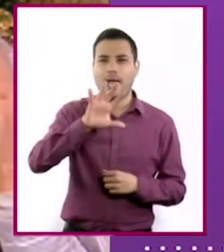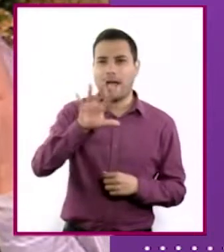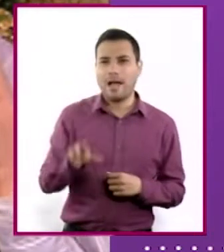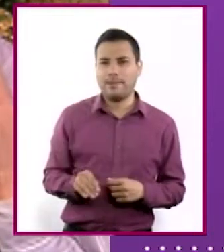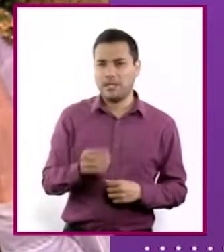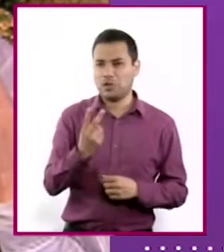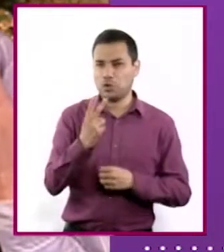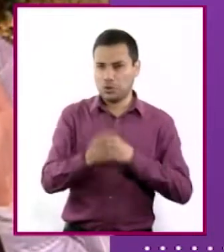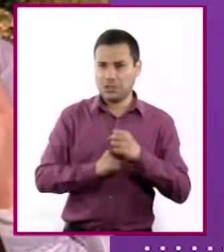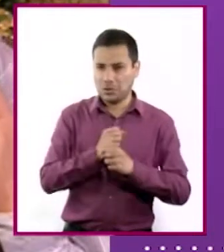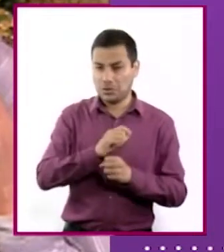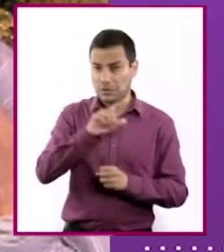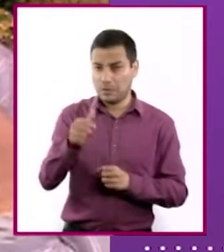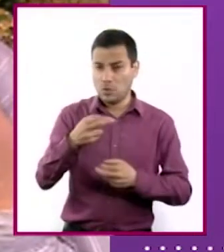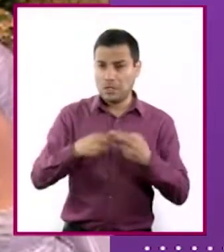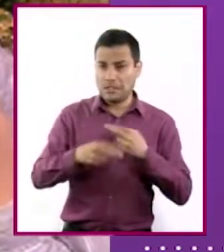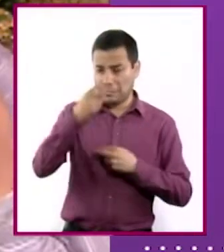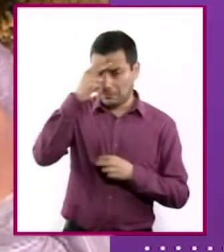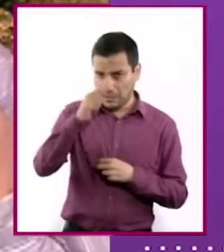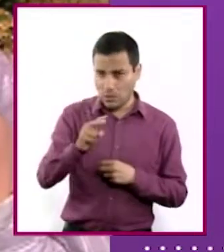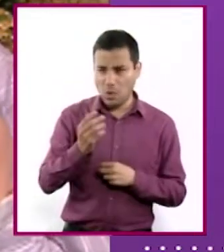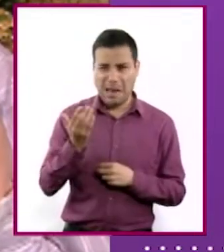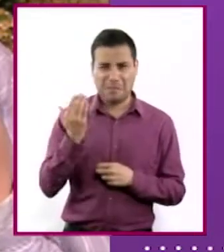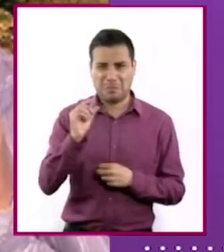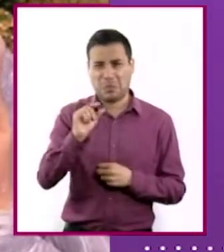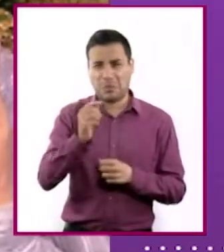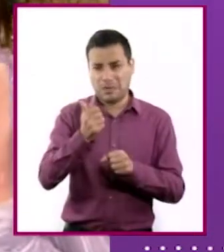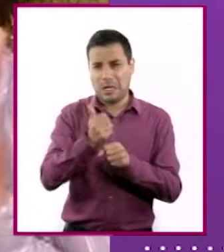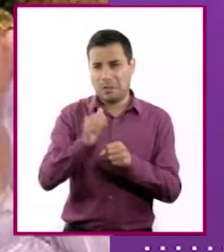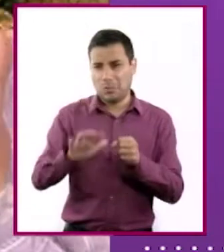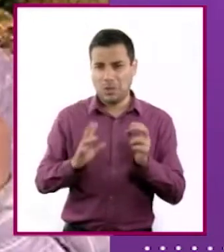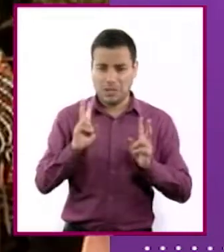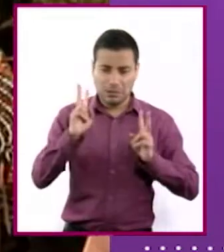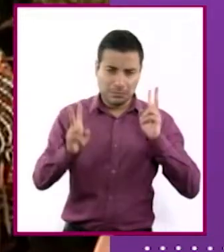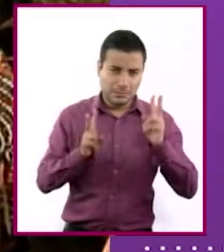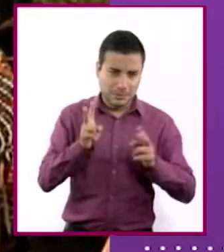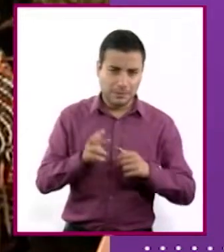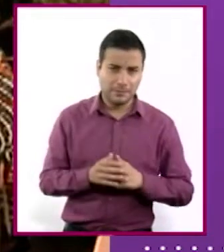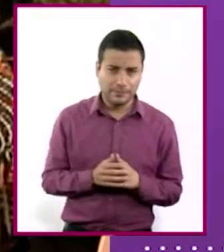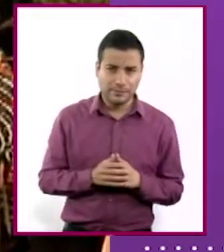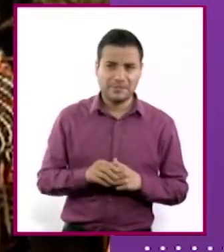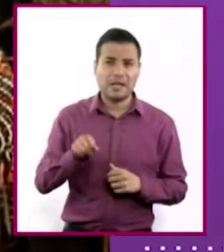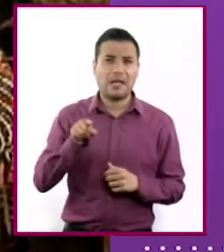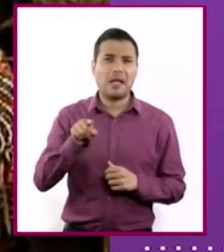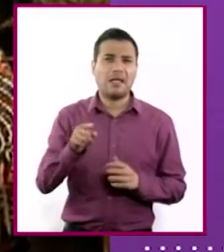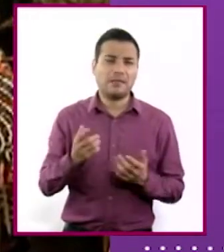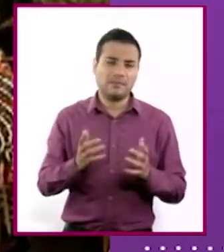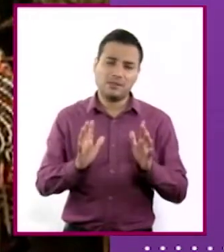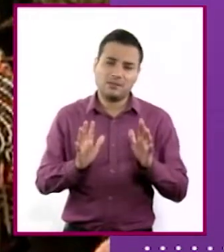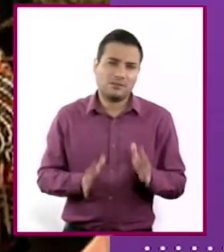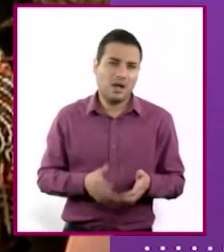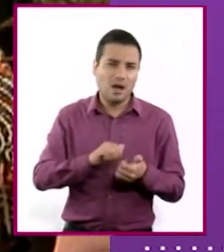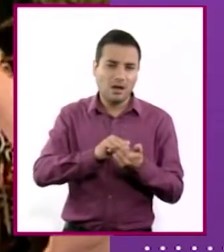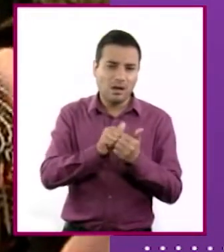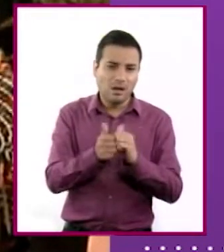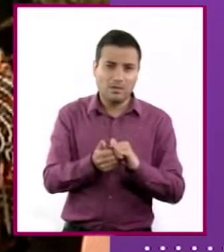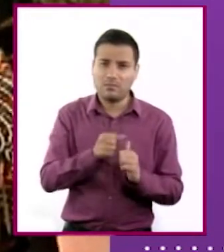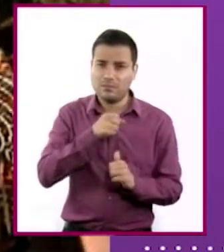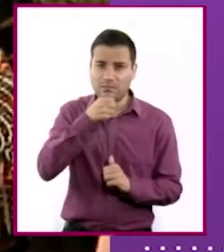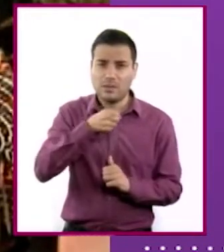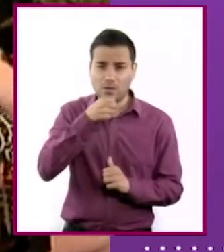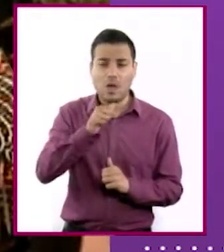I returned to Mexico recently to see my grandmother. She's getting very old. I visited